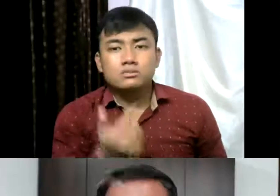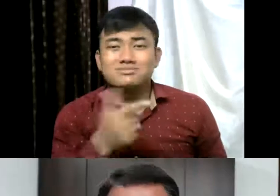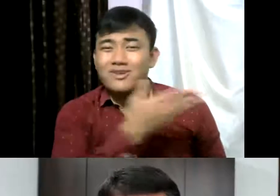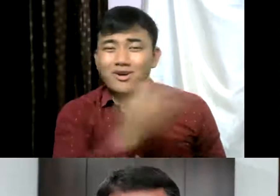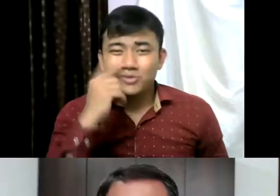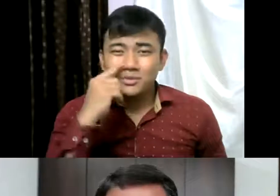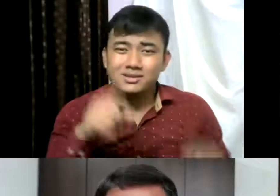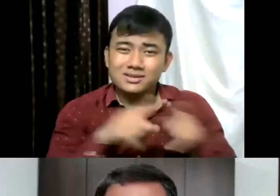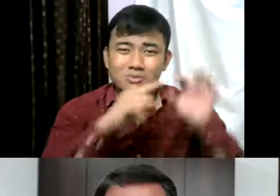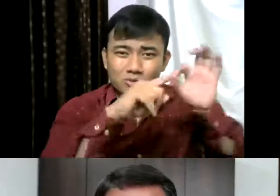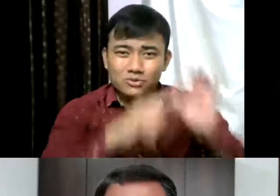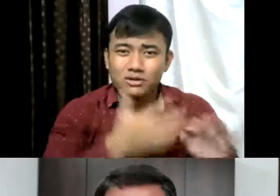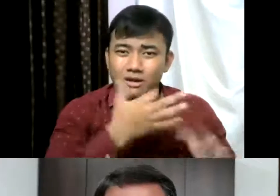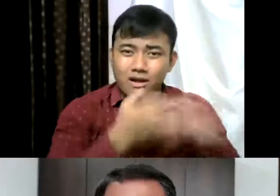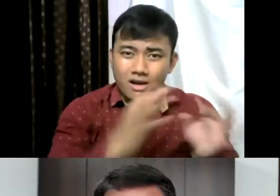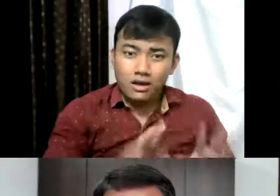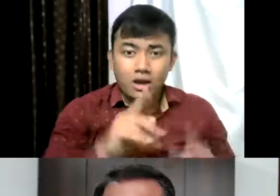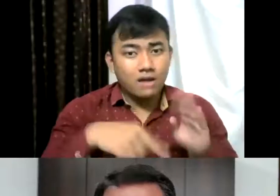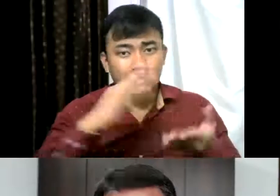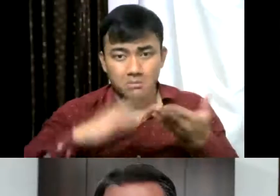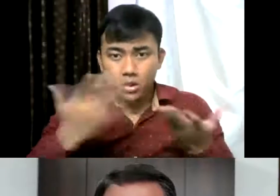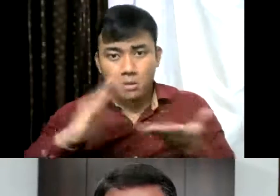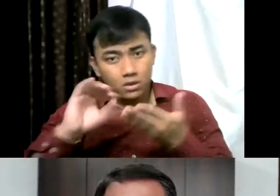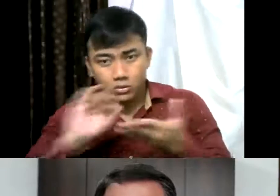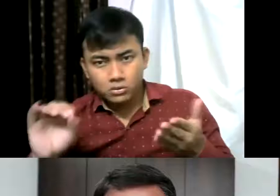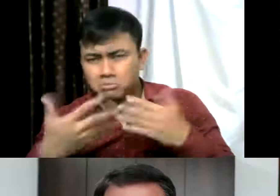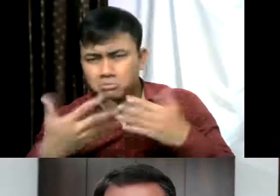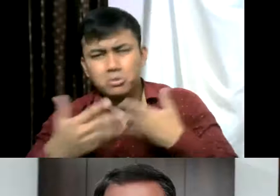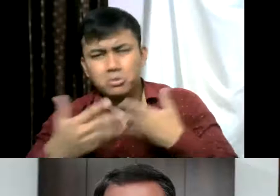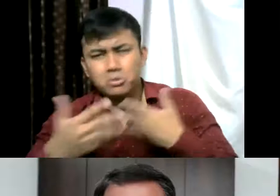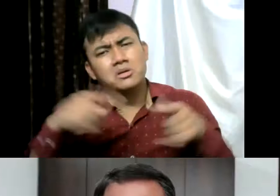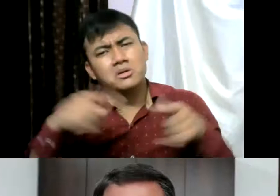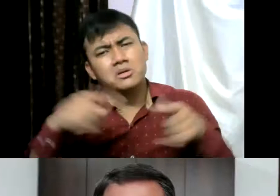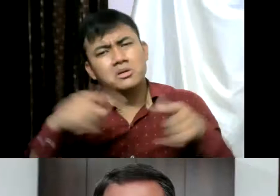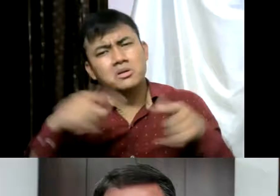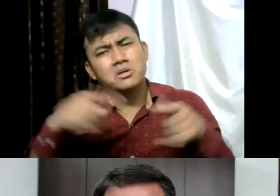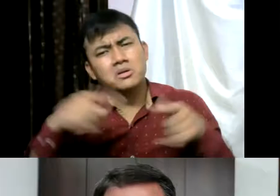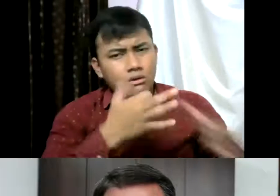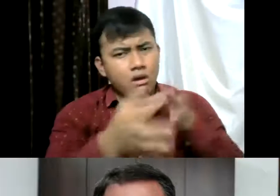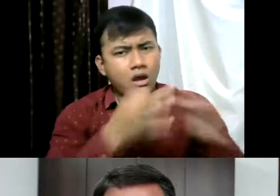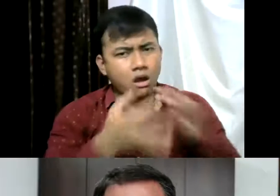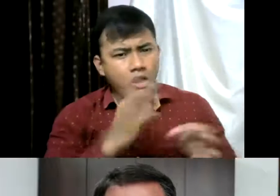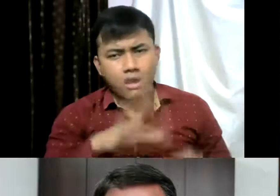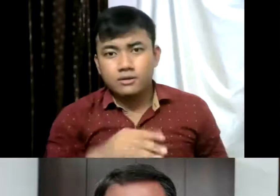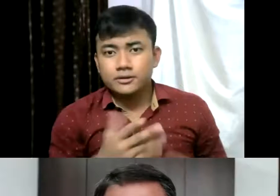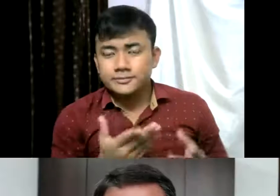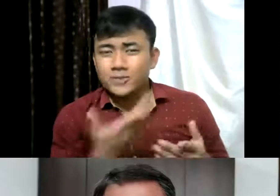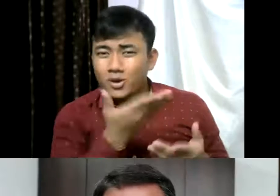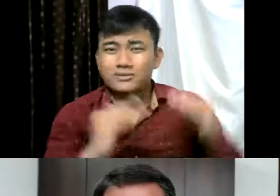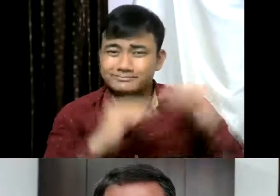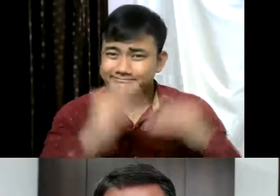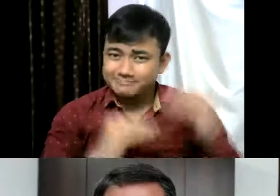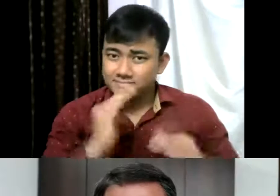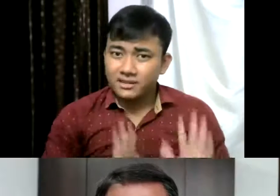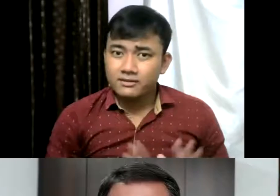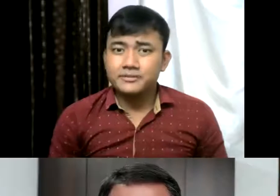girls. Unmarried, married does not matter. There is surveillance of some degree or another unless you live by yourself, right? And